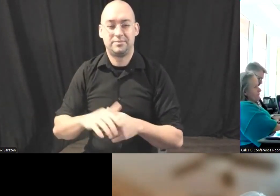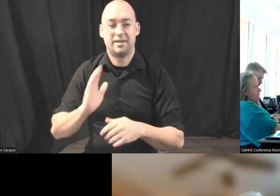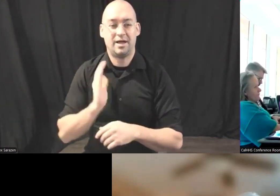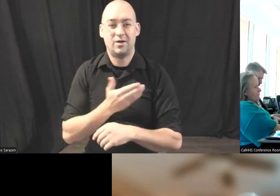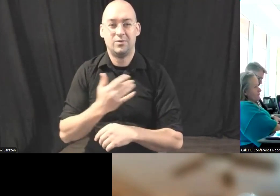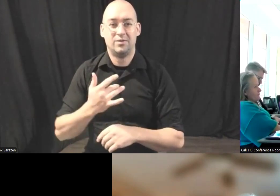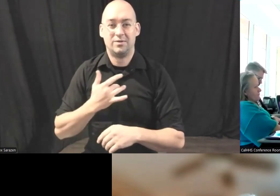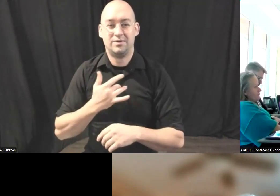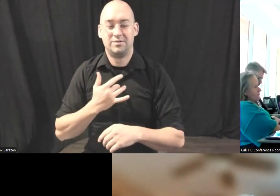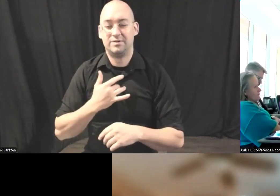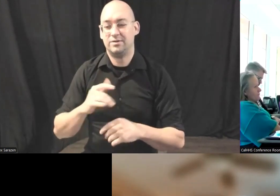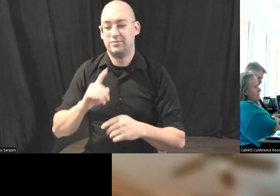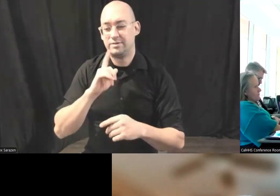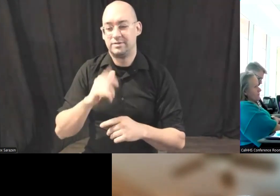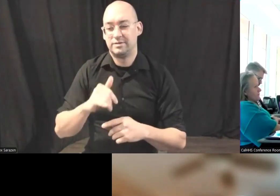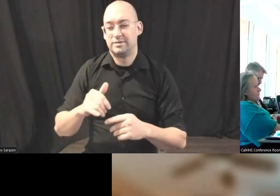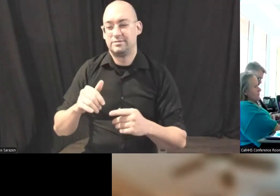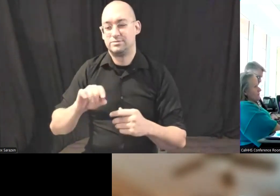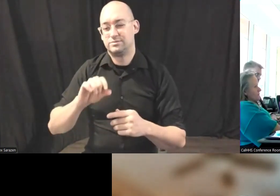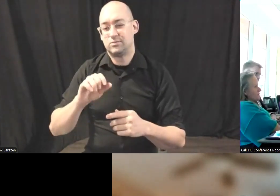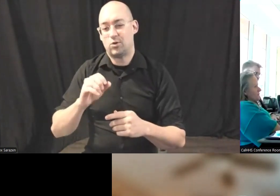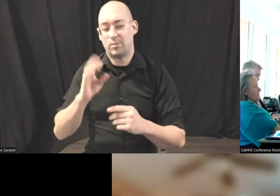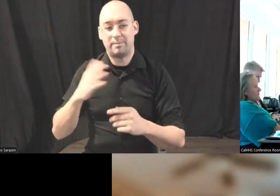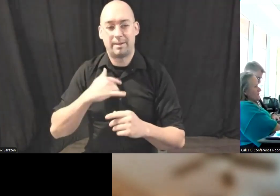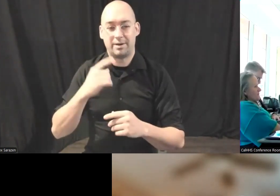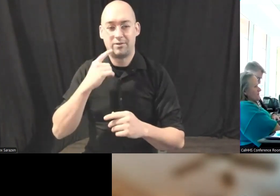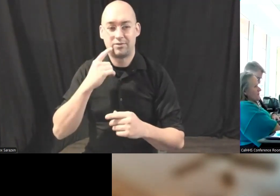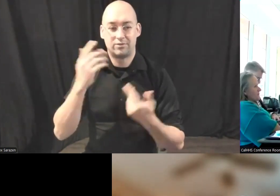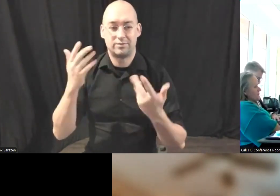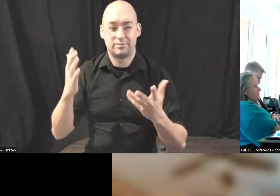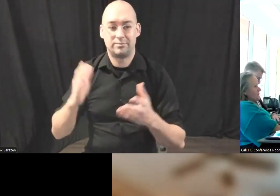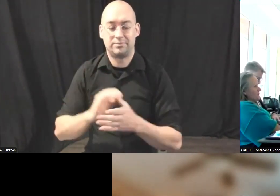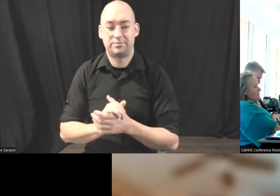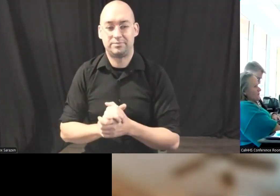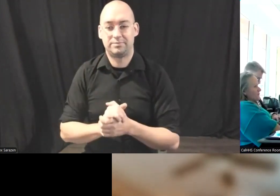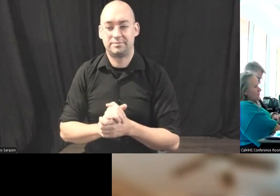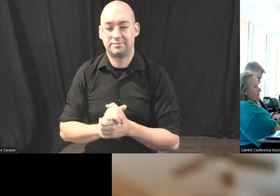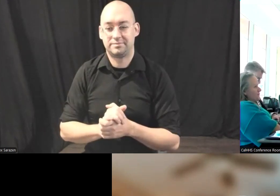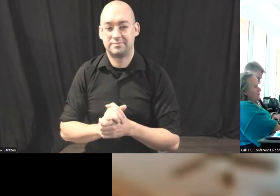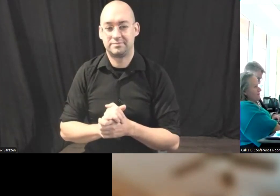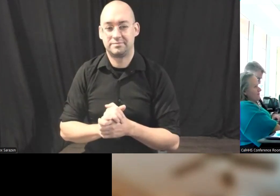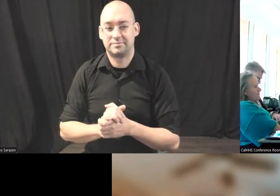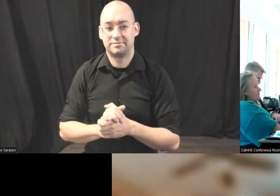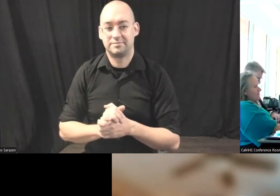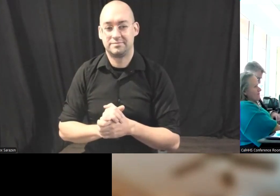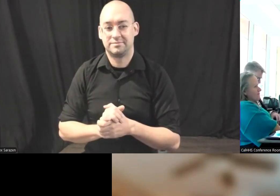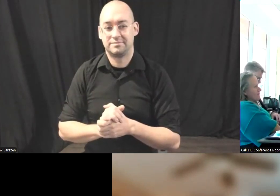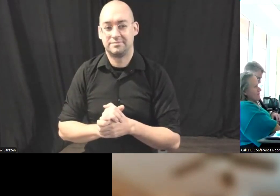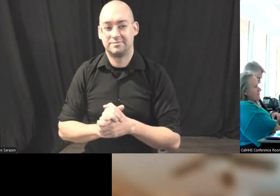my first time here and I'm opening my mouth already. Maybe it's and I was late, right? So here I